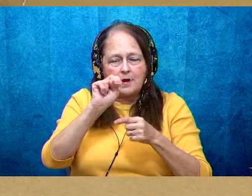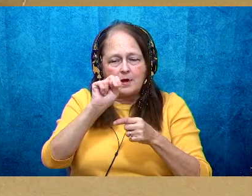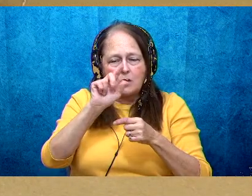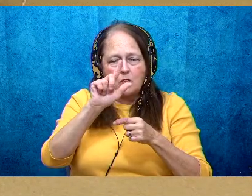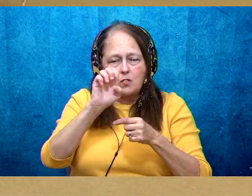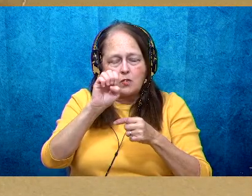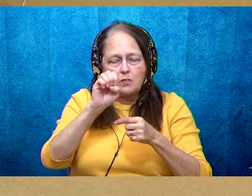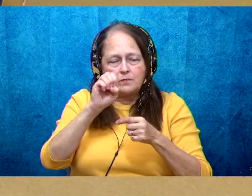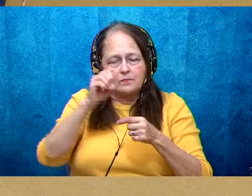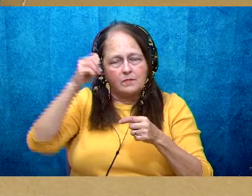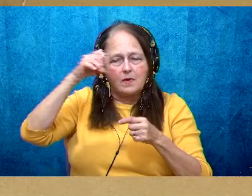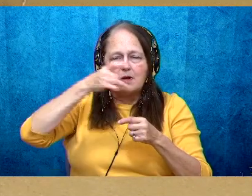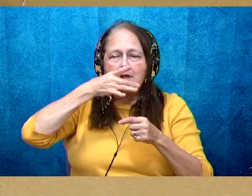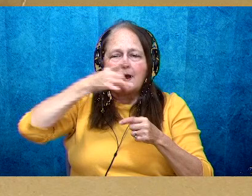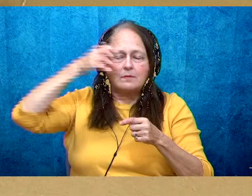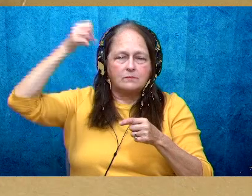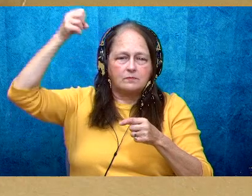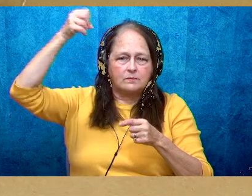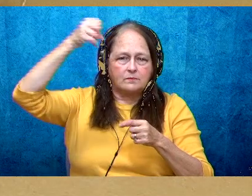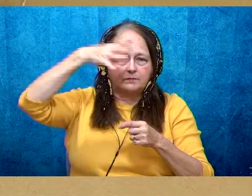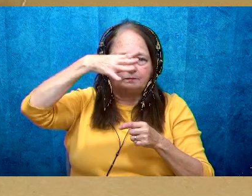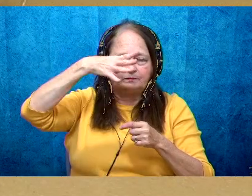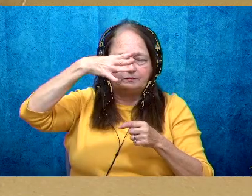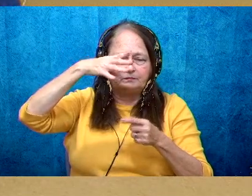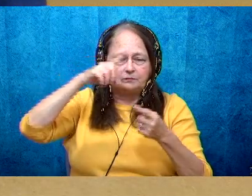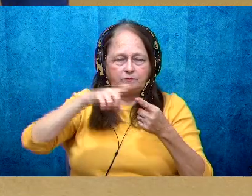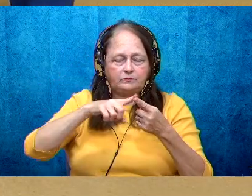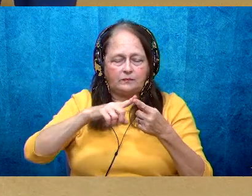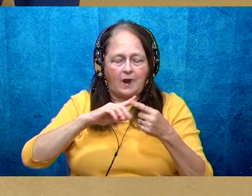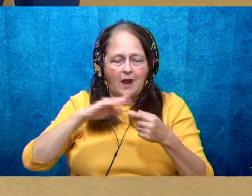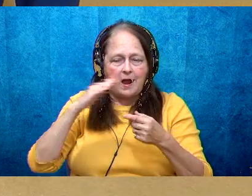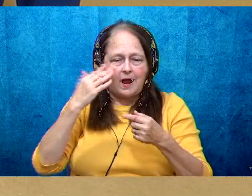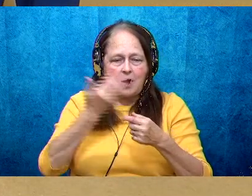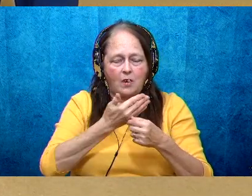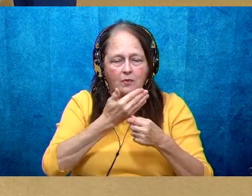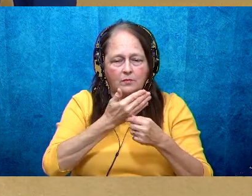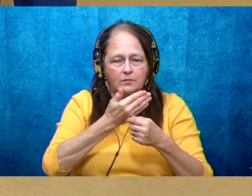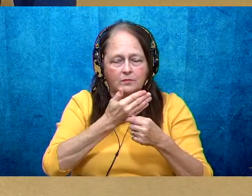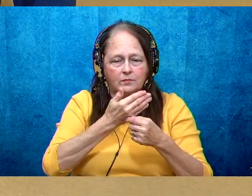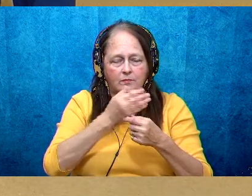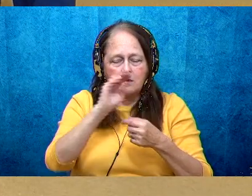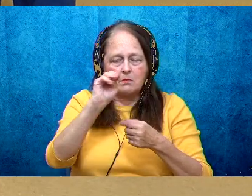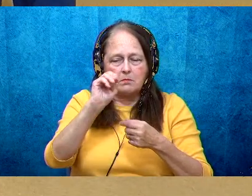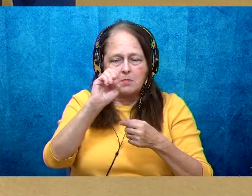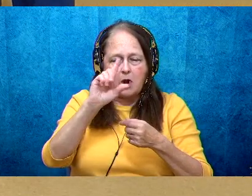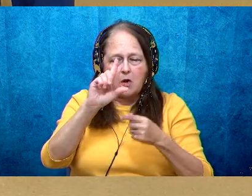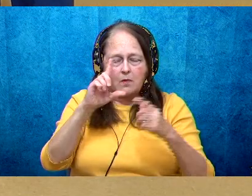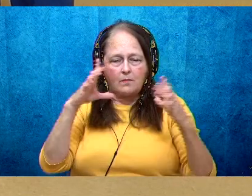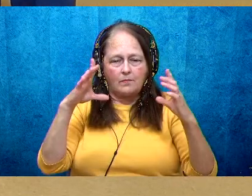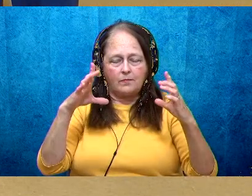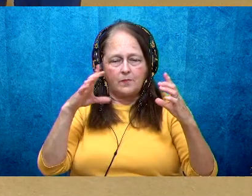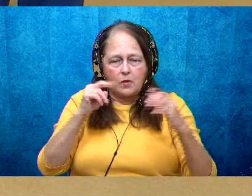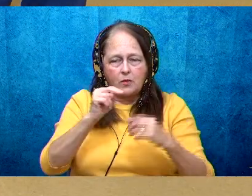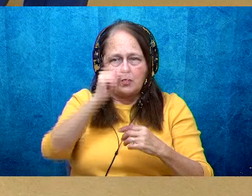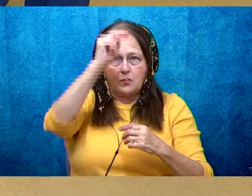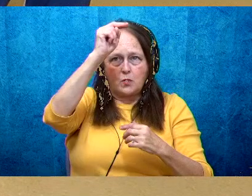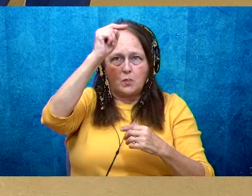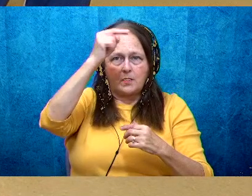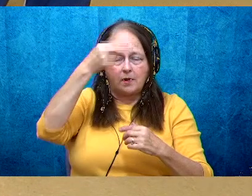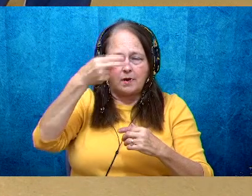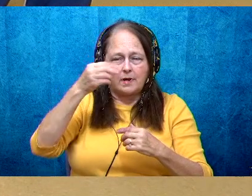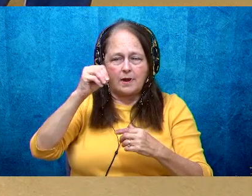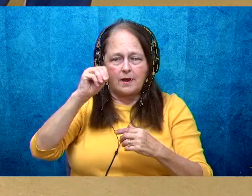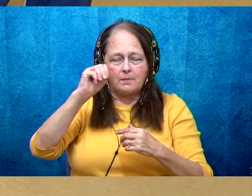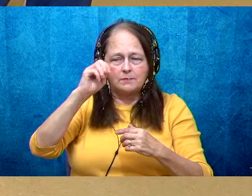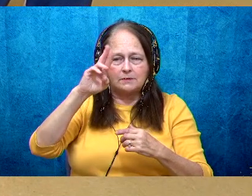light hits the Earth. So back to our model. If the northern hemisphere is slightly